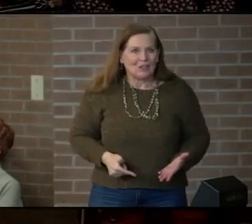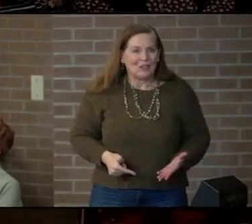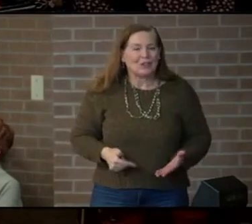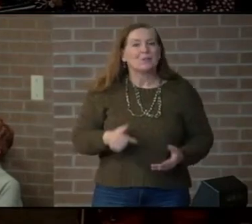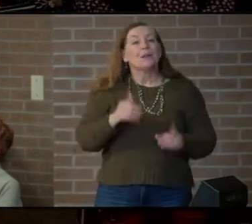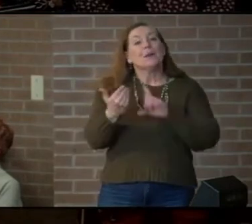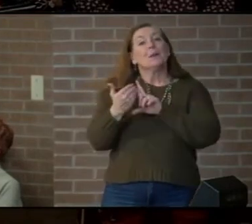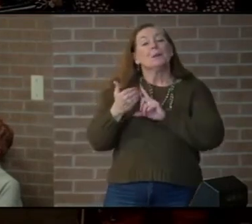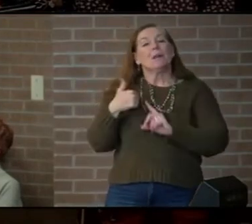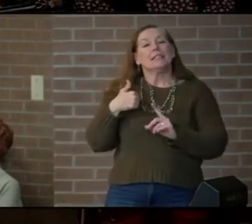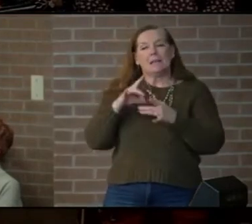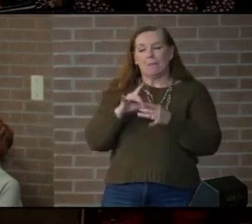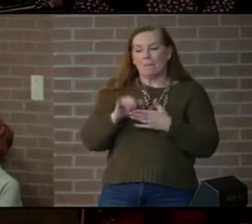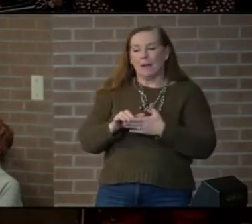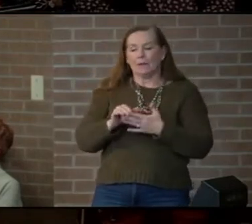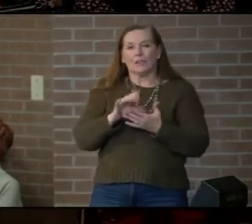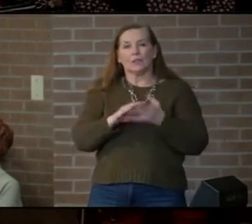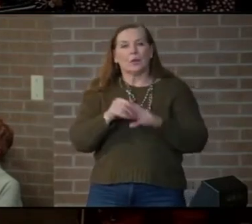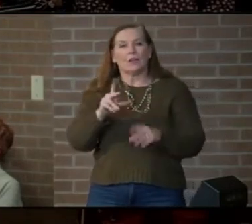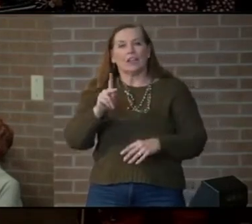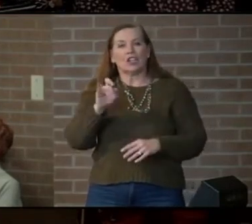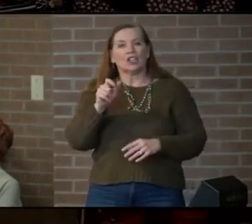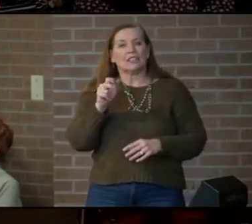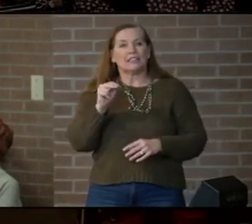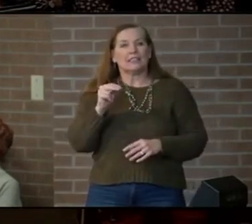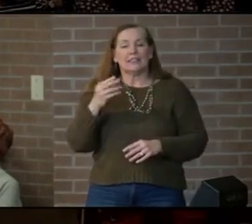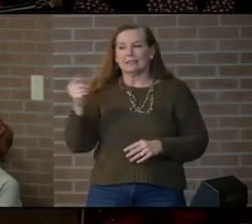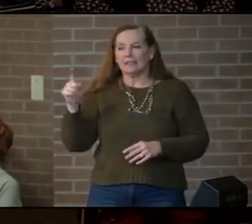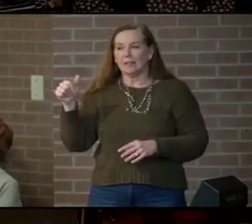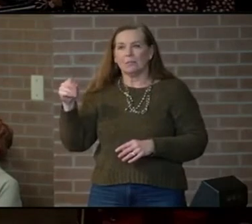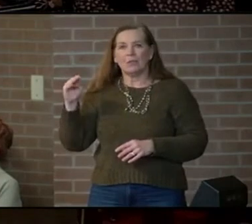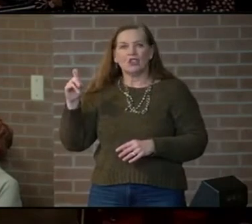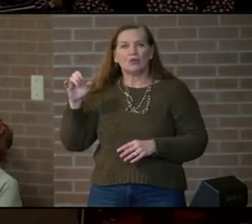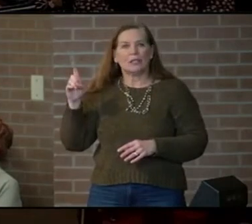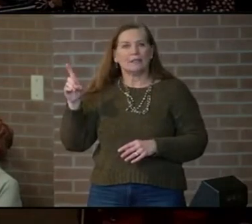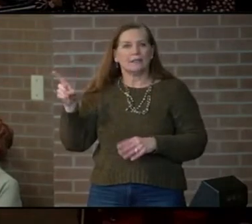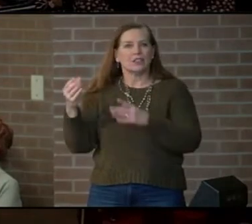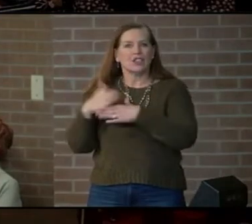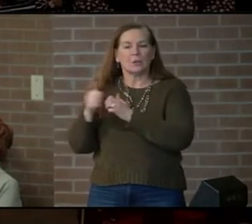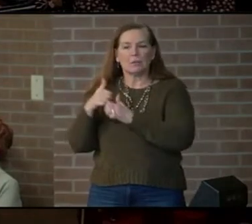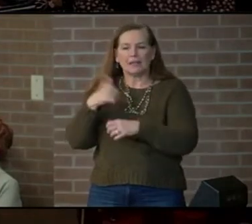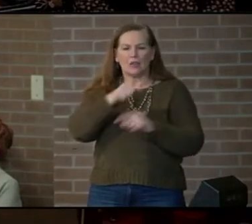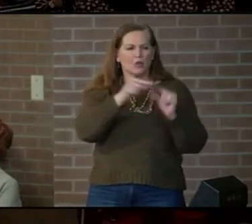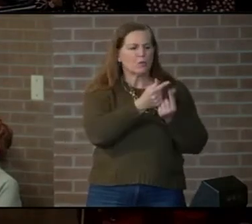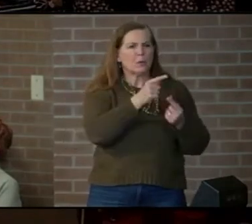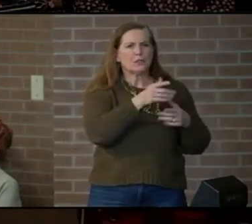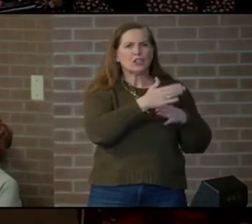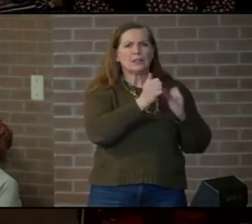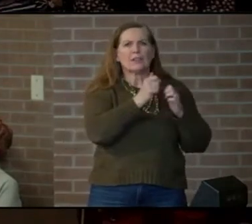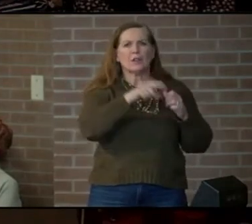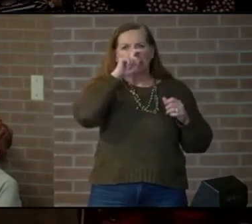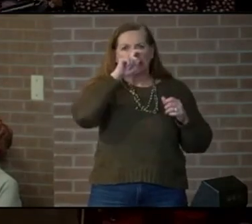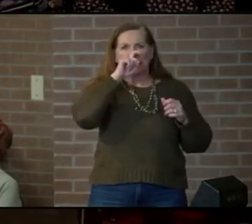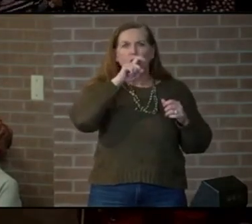it reminds me of a story that Kirsten and Matt Madrid shared with me and another group that was meeting together about an Eagle Scout project of their son that